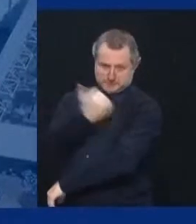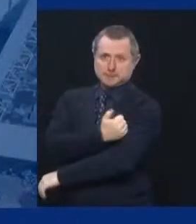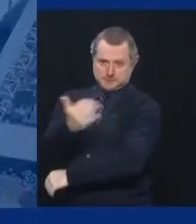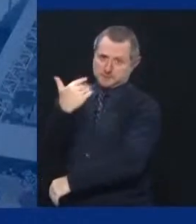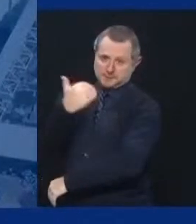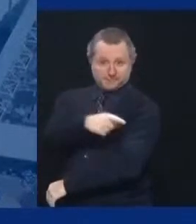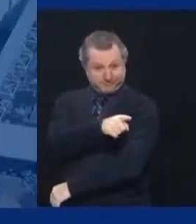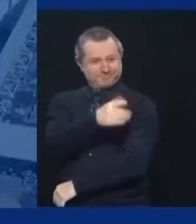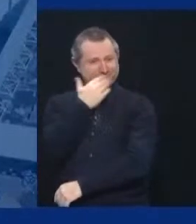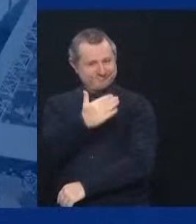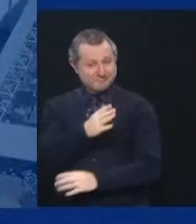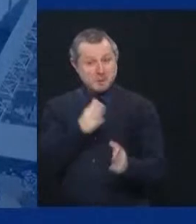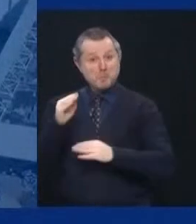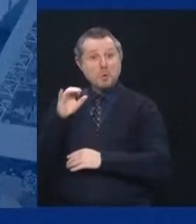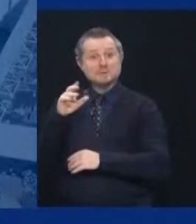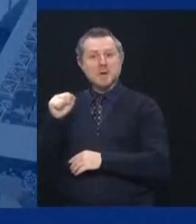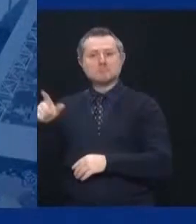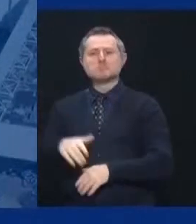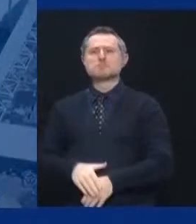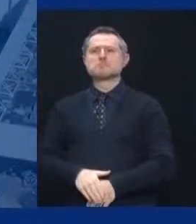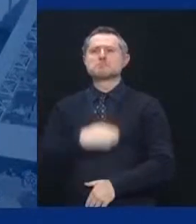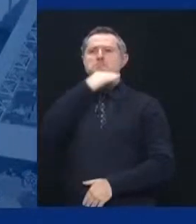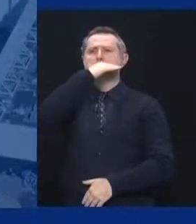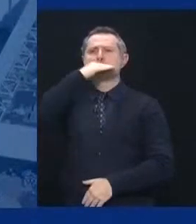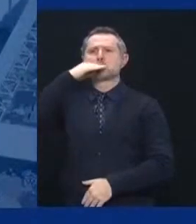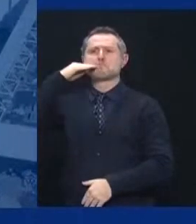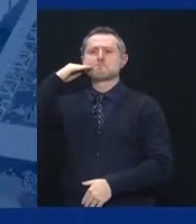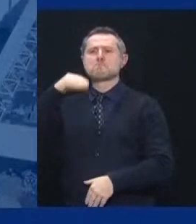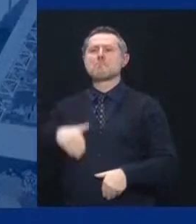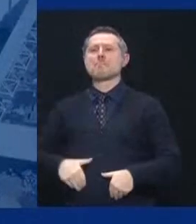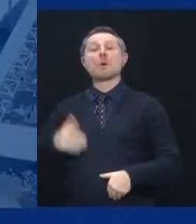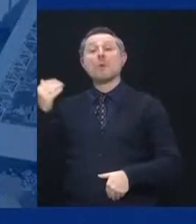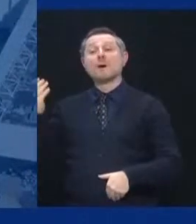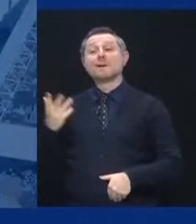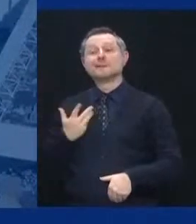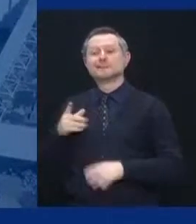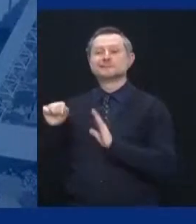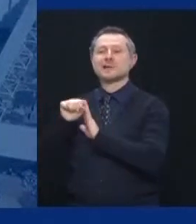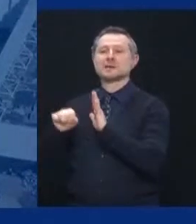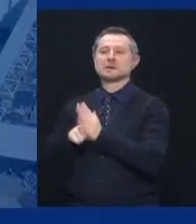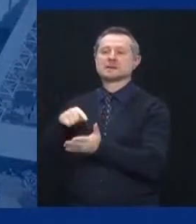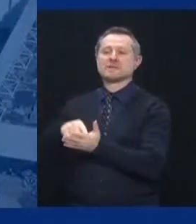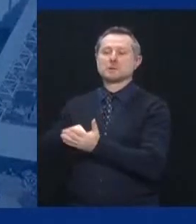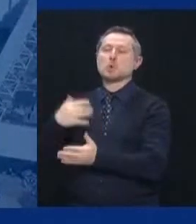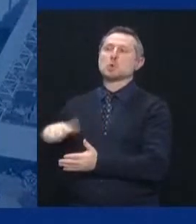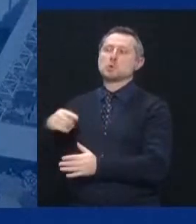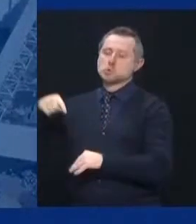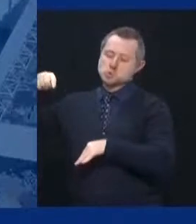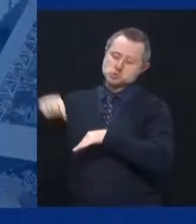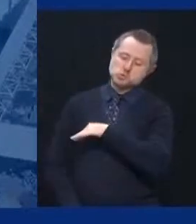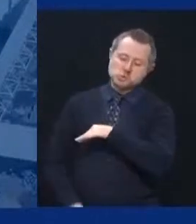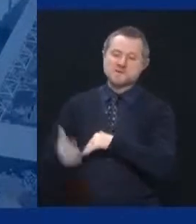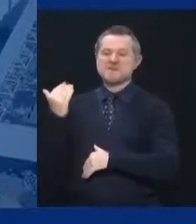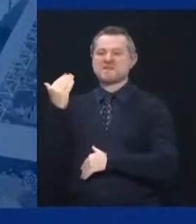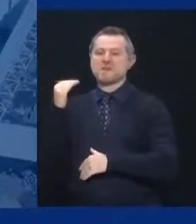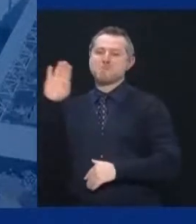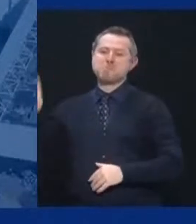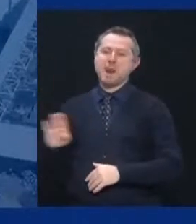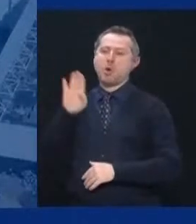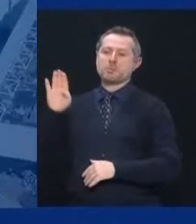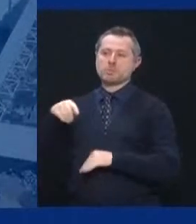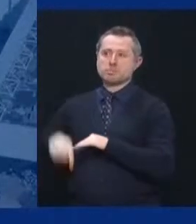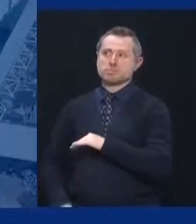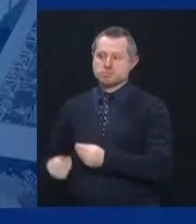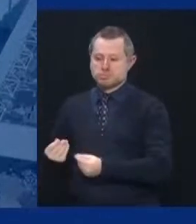report, saying that we have a $15 billion deficit, and that's why he doesn't look happy and peppy. But with that, let me turn it over to